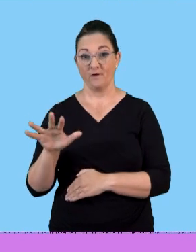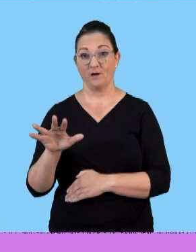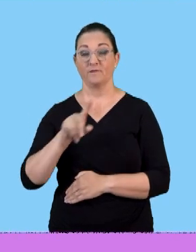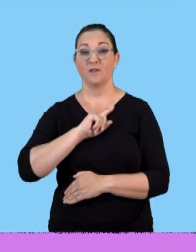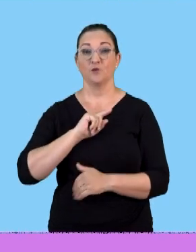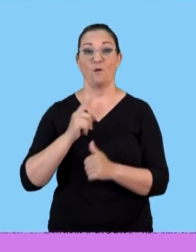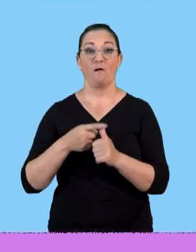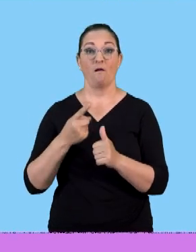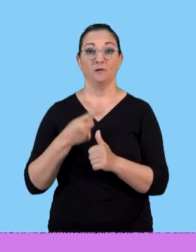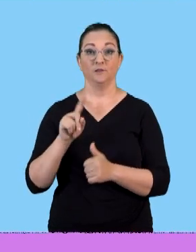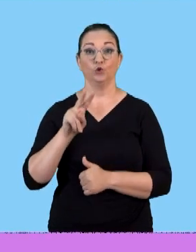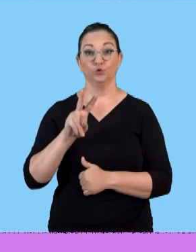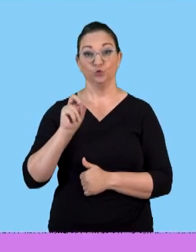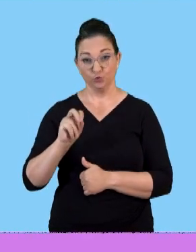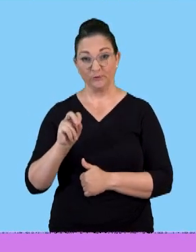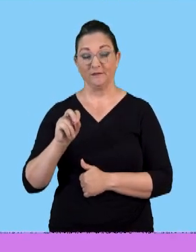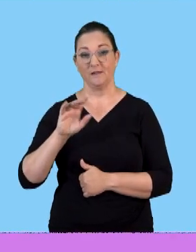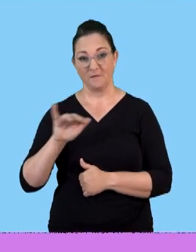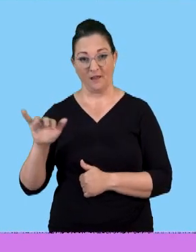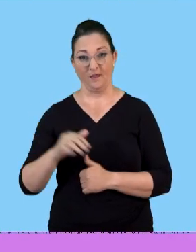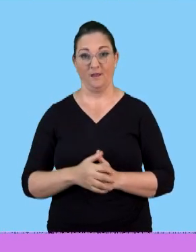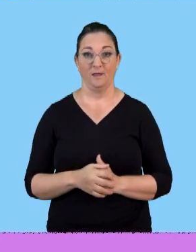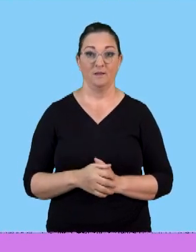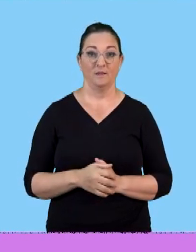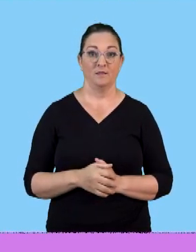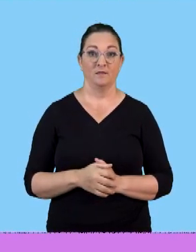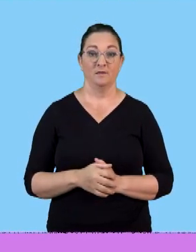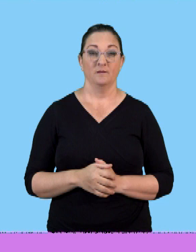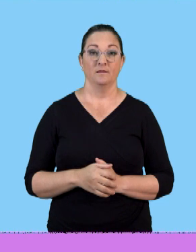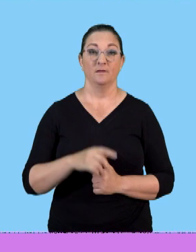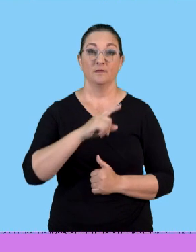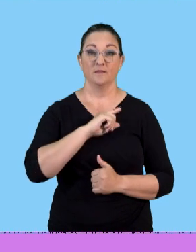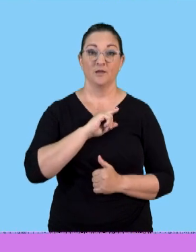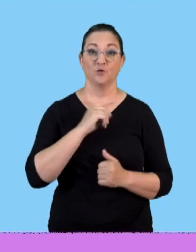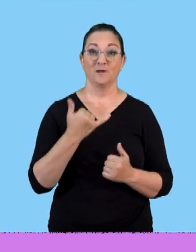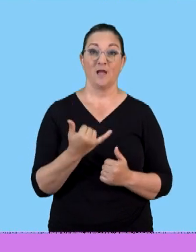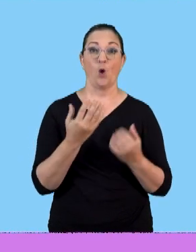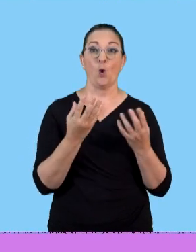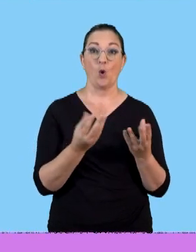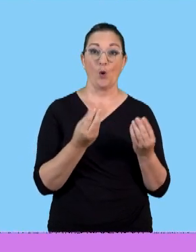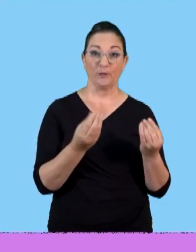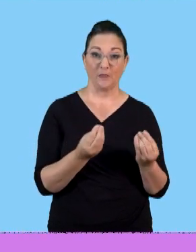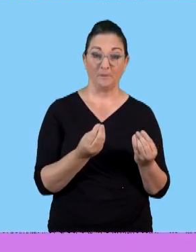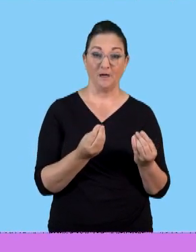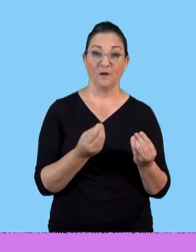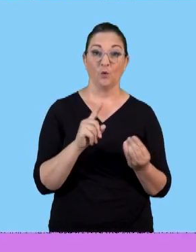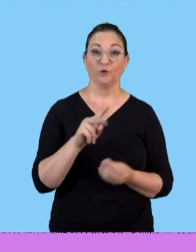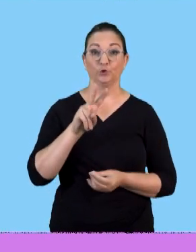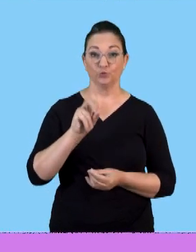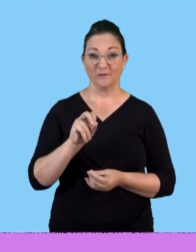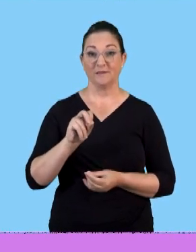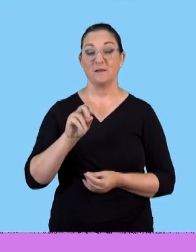me 20 million. So therefore, the number scale then of this map is 1:20